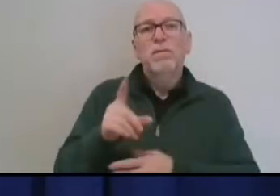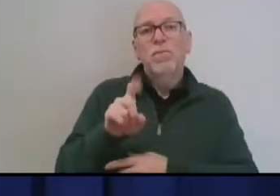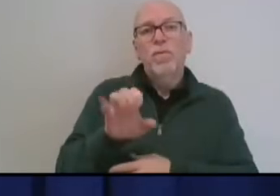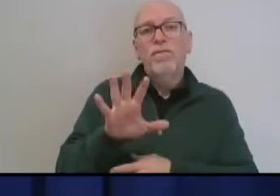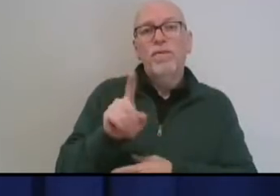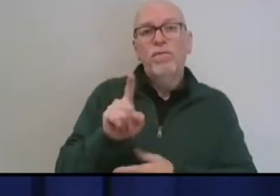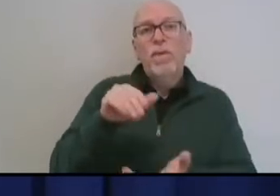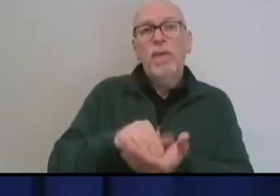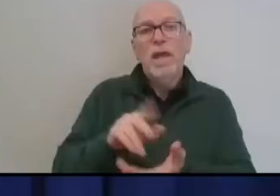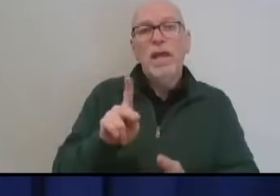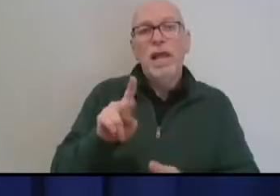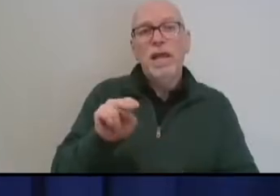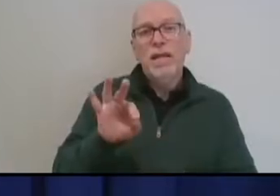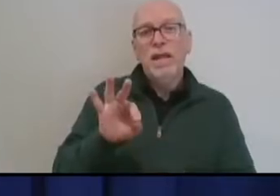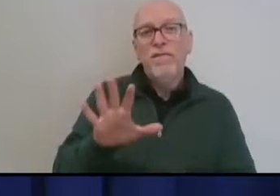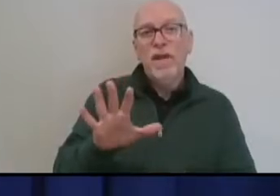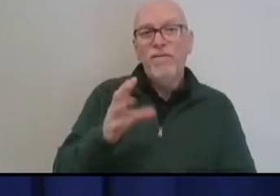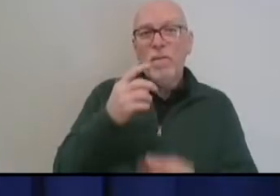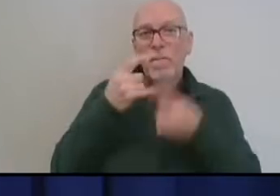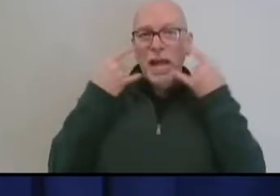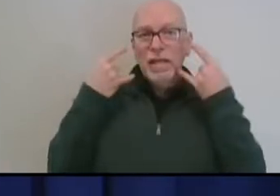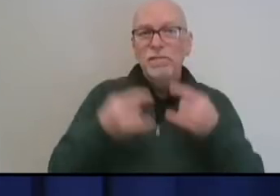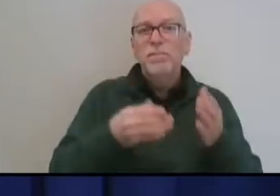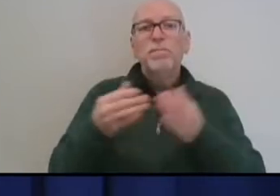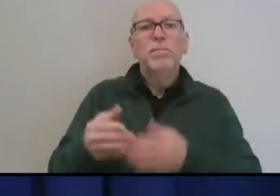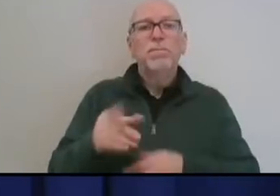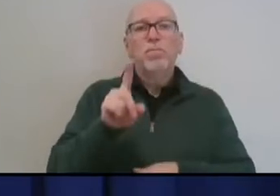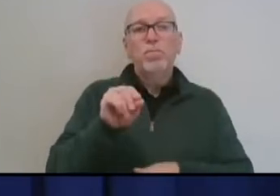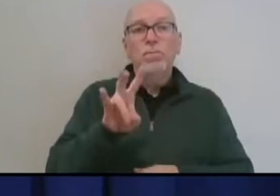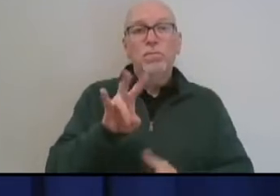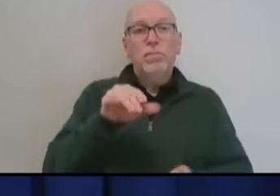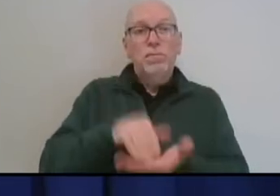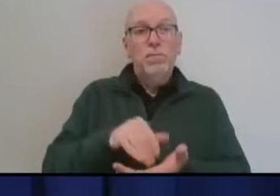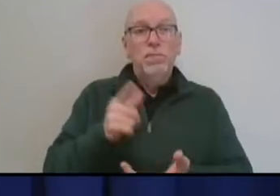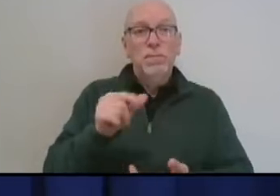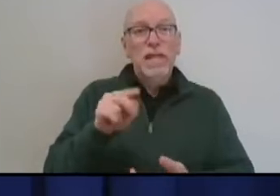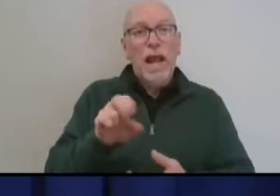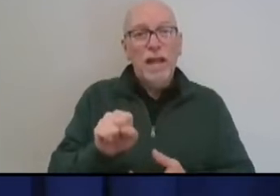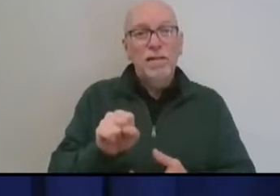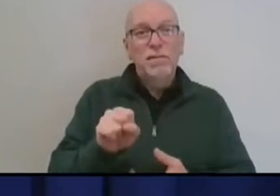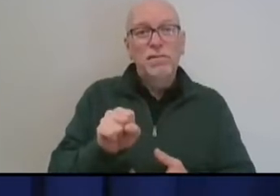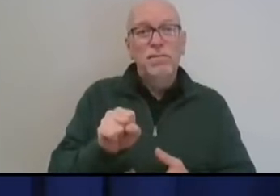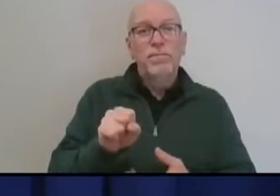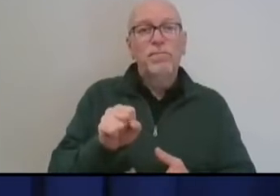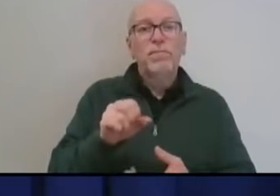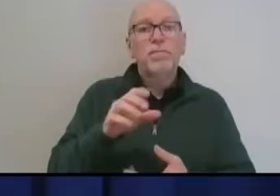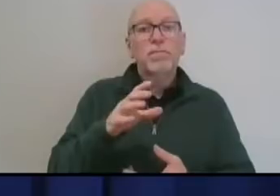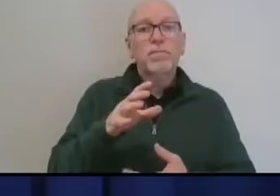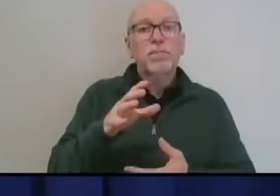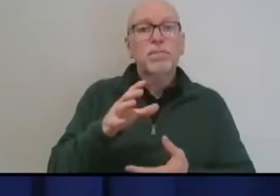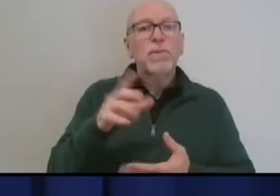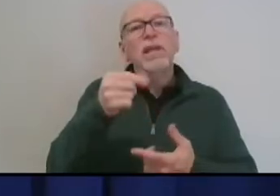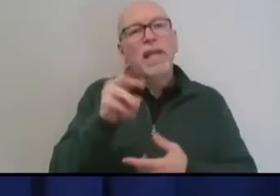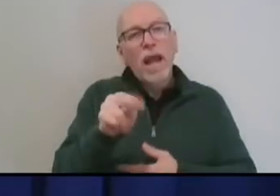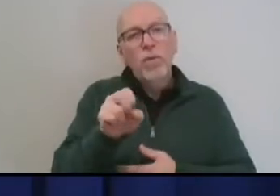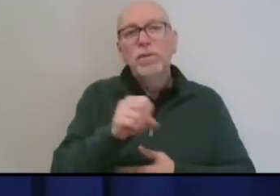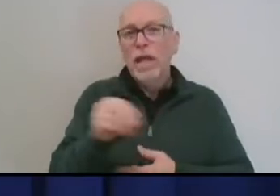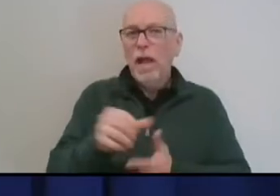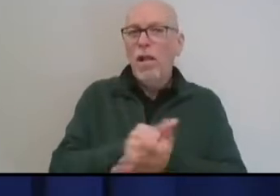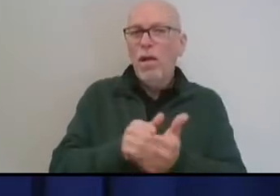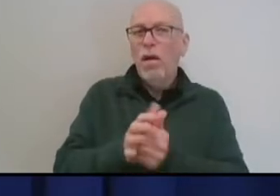151,000 KN95 masks, 107,000 gowns, and gloves, 60,000 gowns